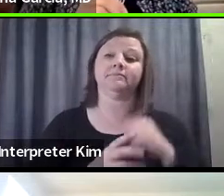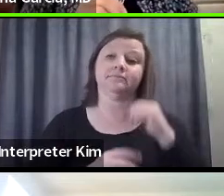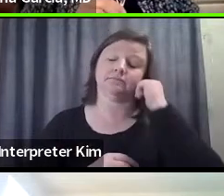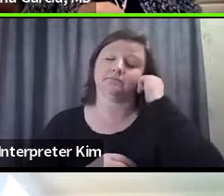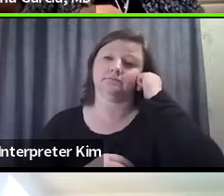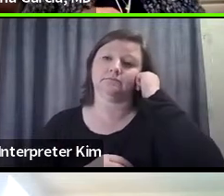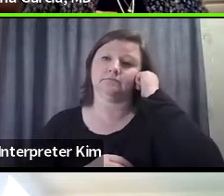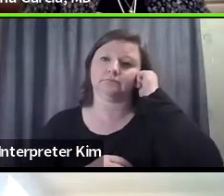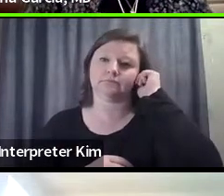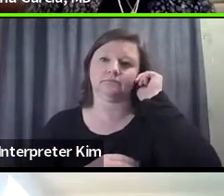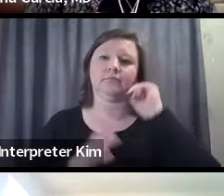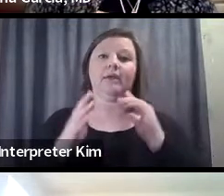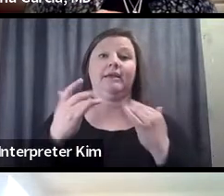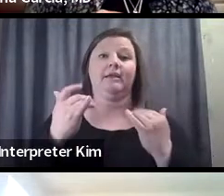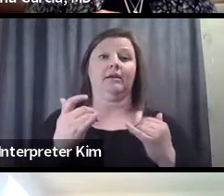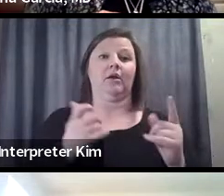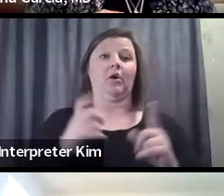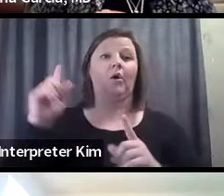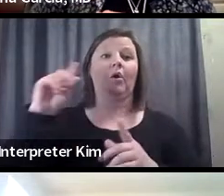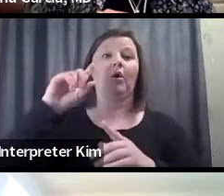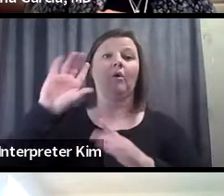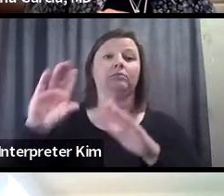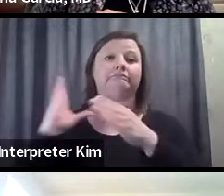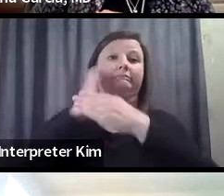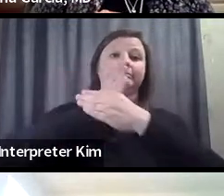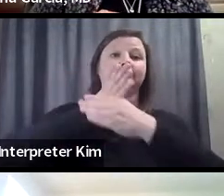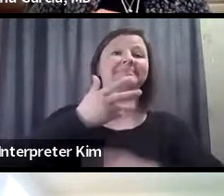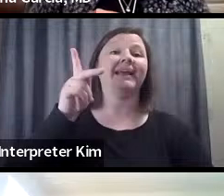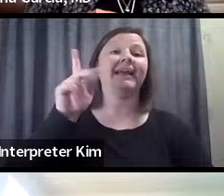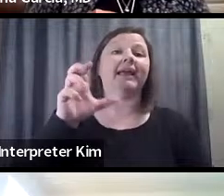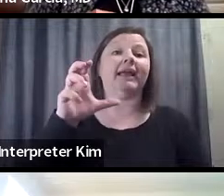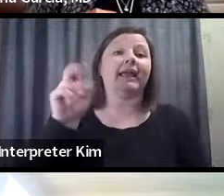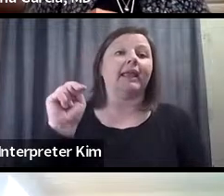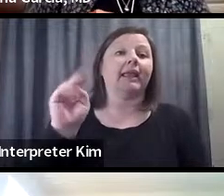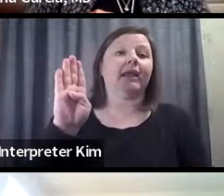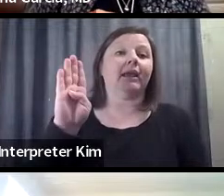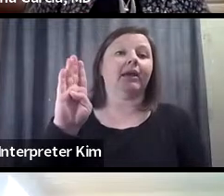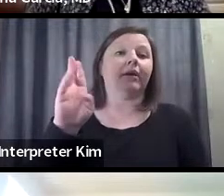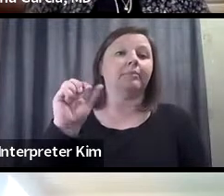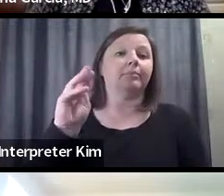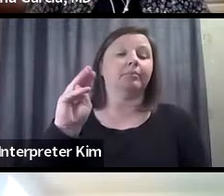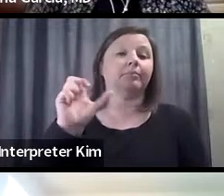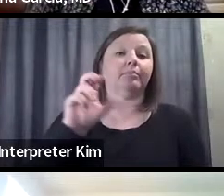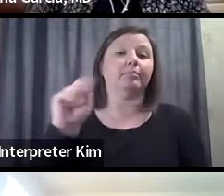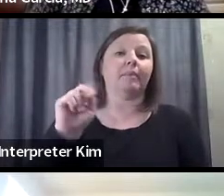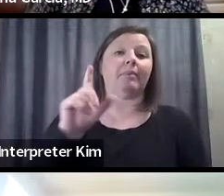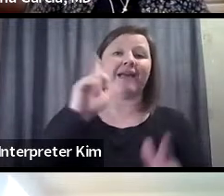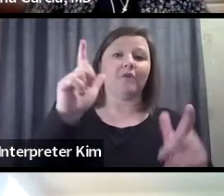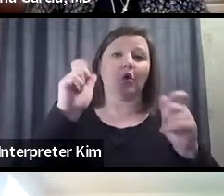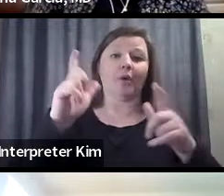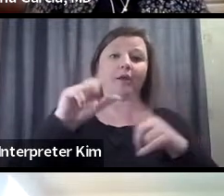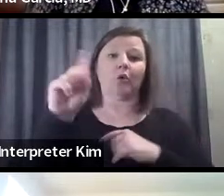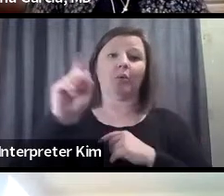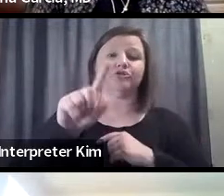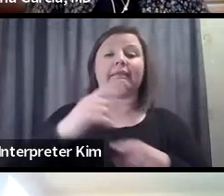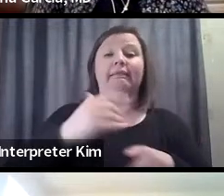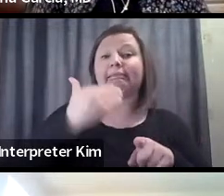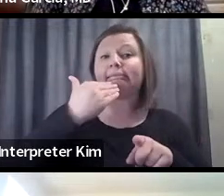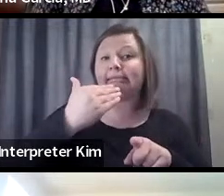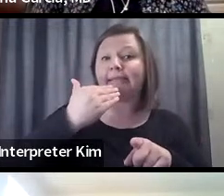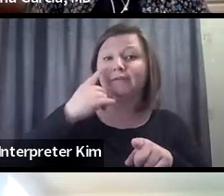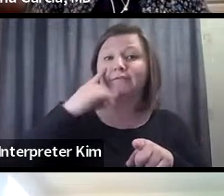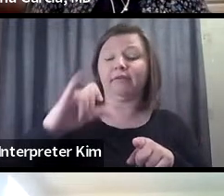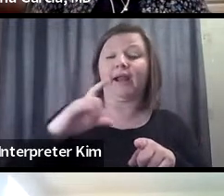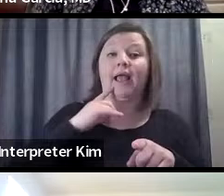to pass the floor. I've got a quick question. Sorry. Okay, that's okay. Thank you, Jamie, for the information. And just a quick comment.